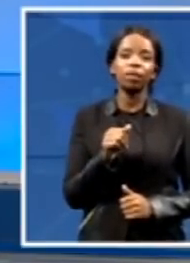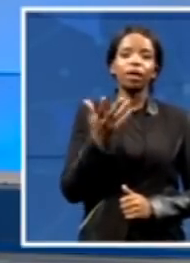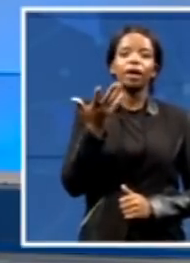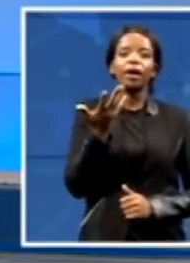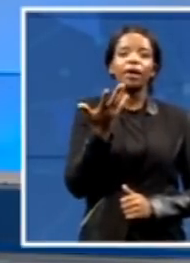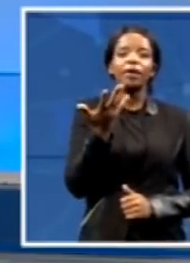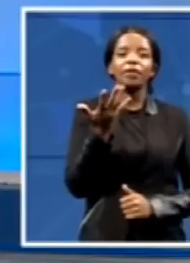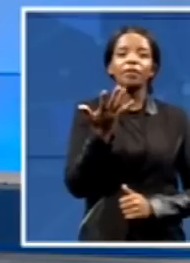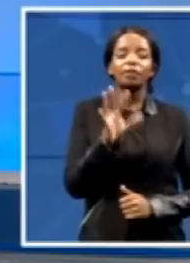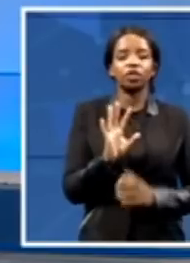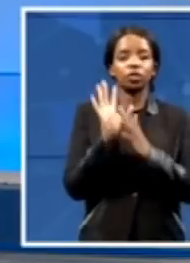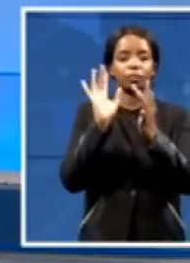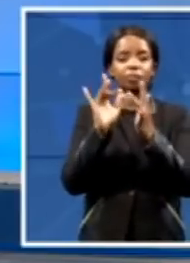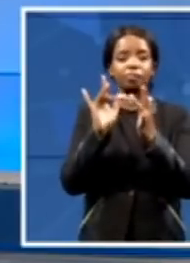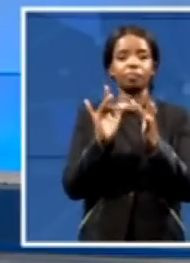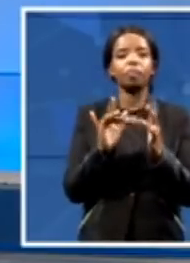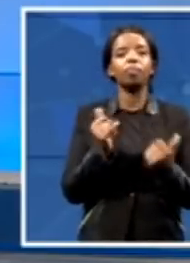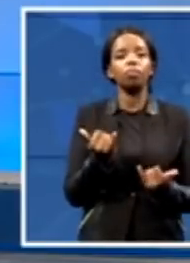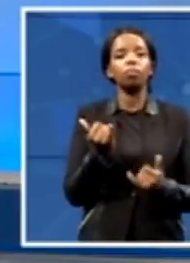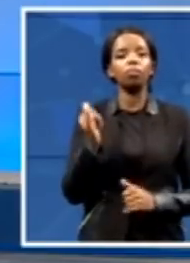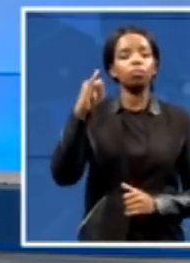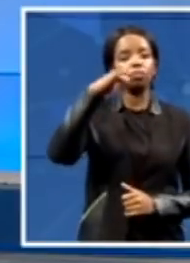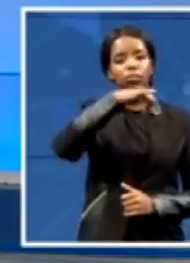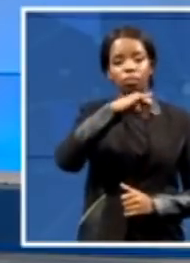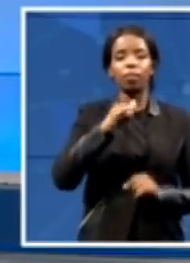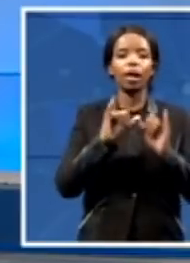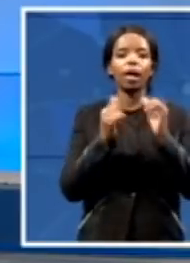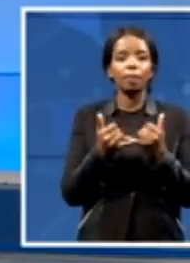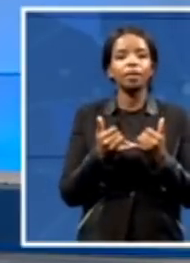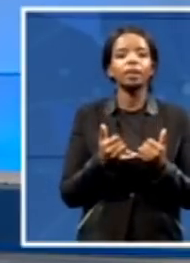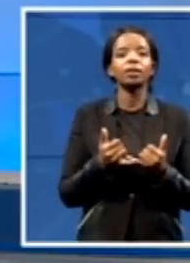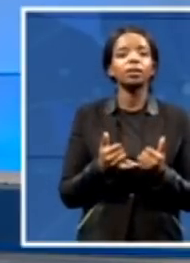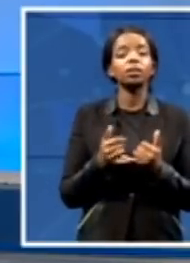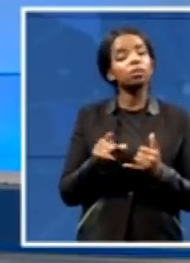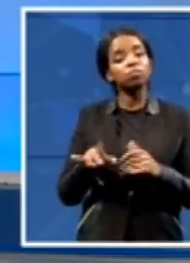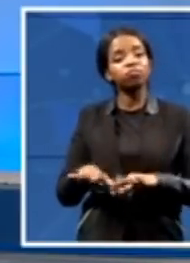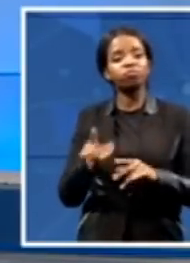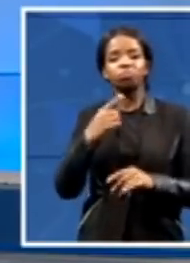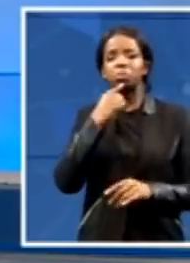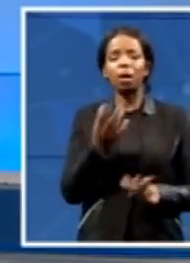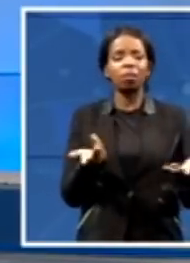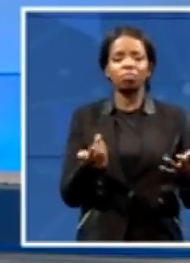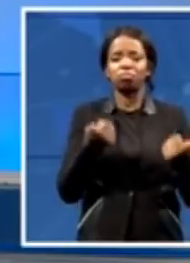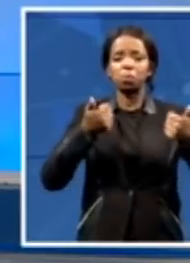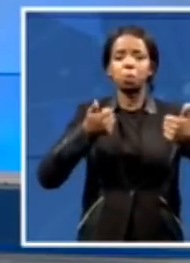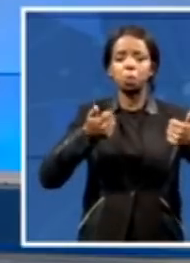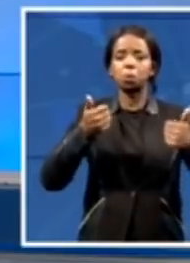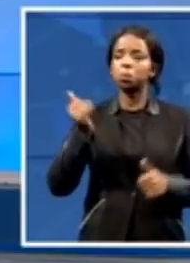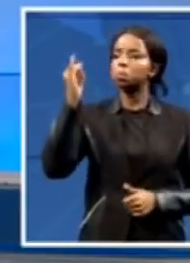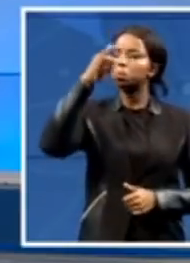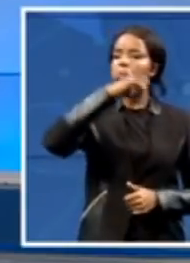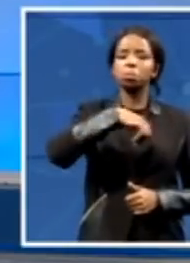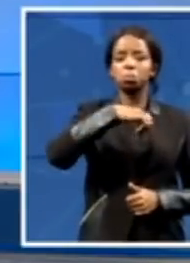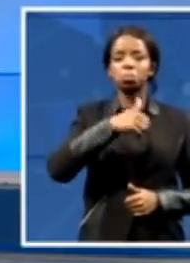regards to the floods, and they have confirmed to us that it is business as usual on their side. No flights have been affected.